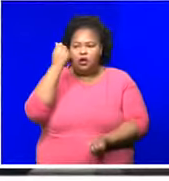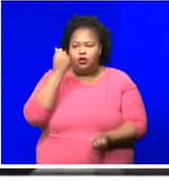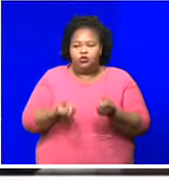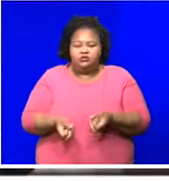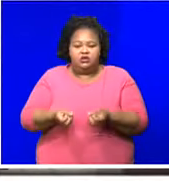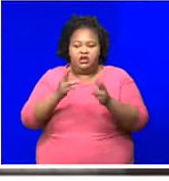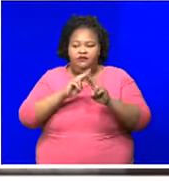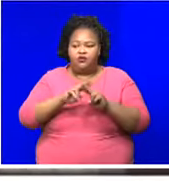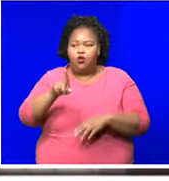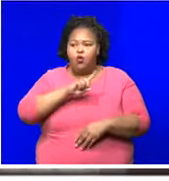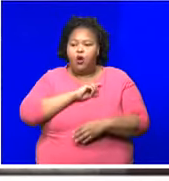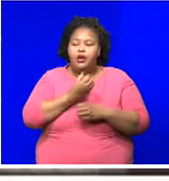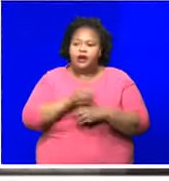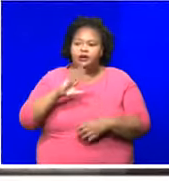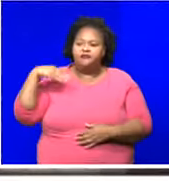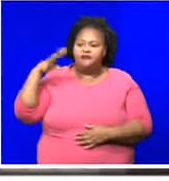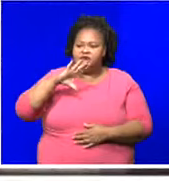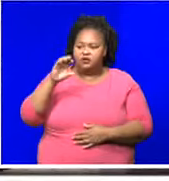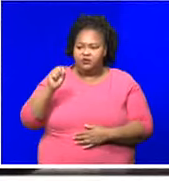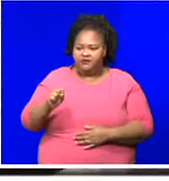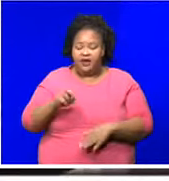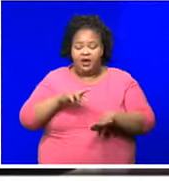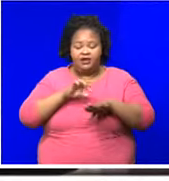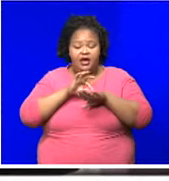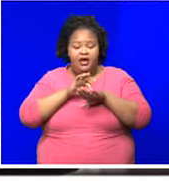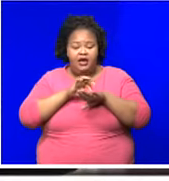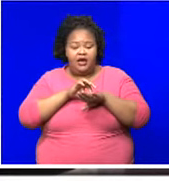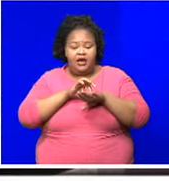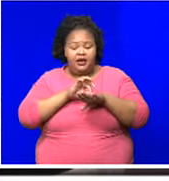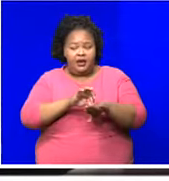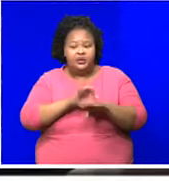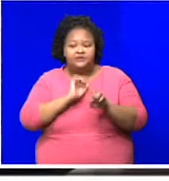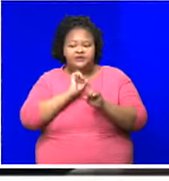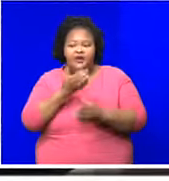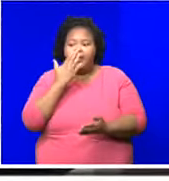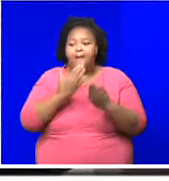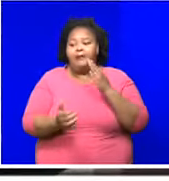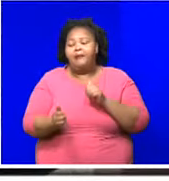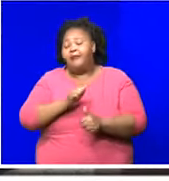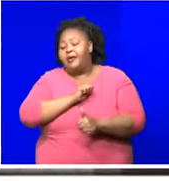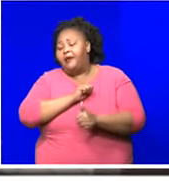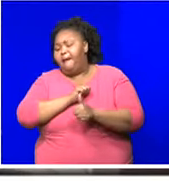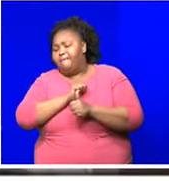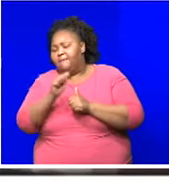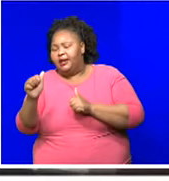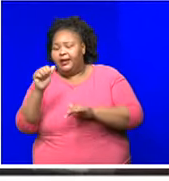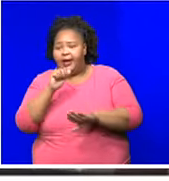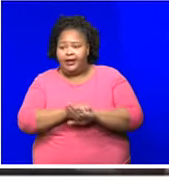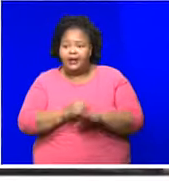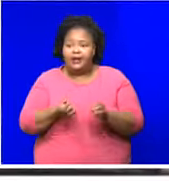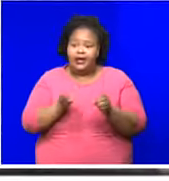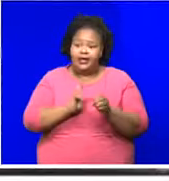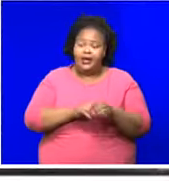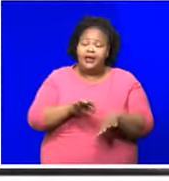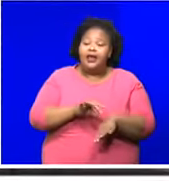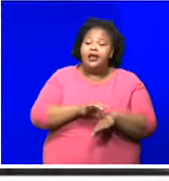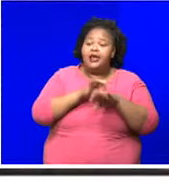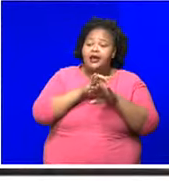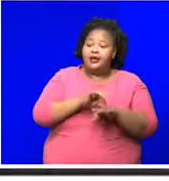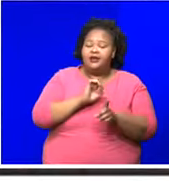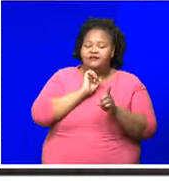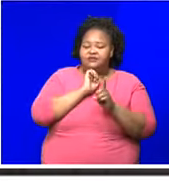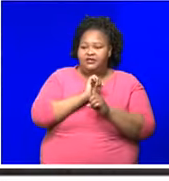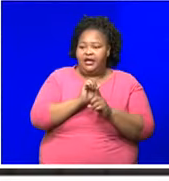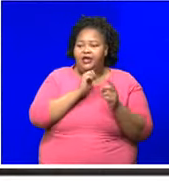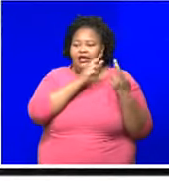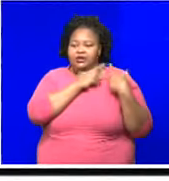has a relative in South Africa. It was the Crown's submission that Shongwe's relative, who is in South Africa, is the one who contracted the hitman on